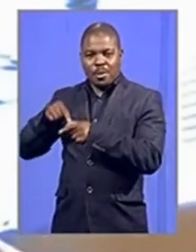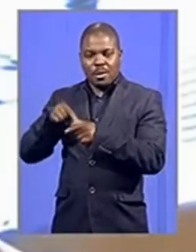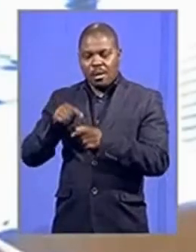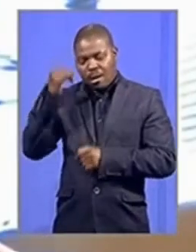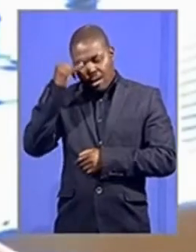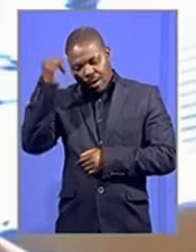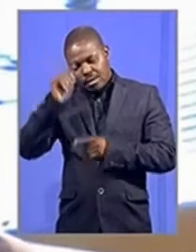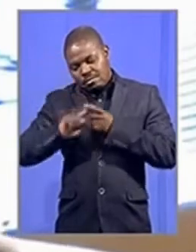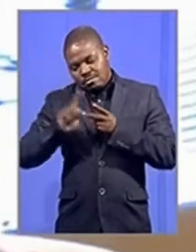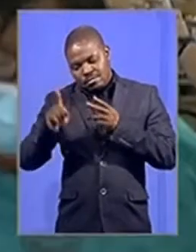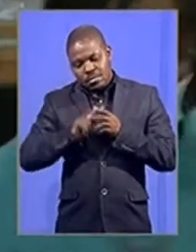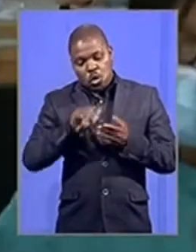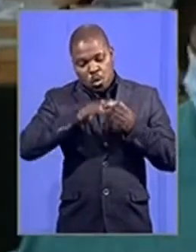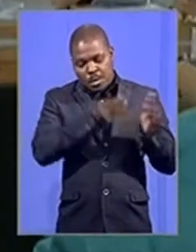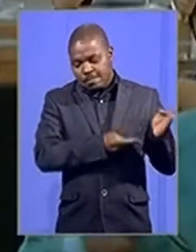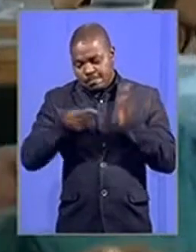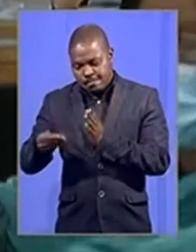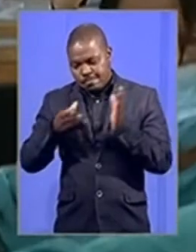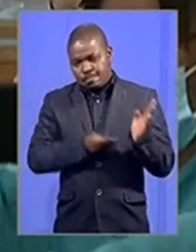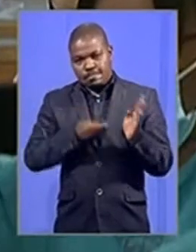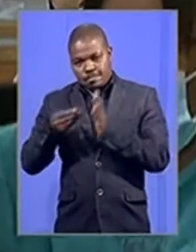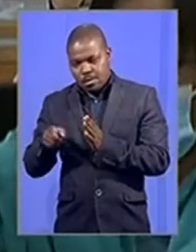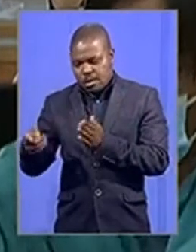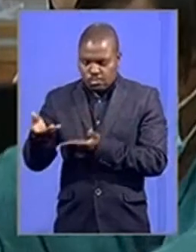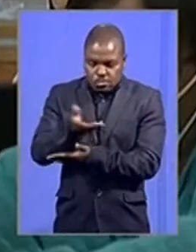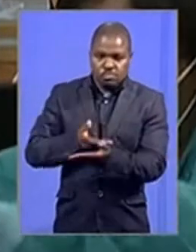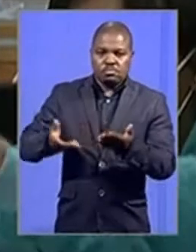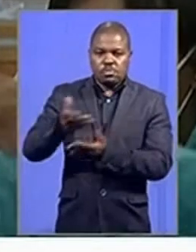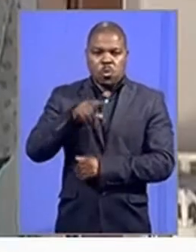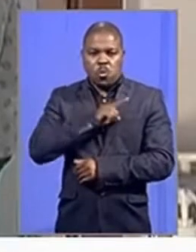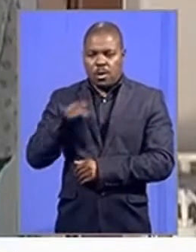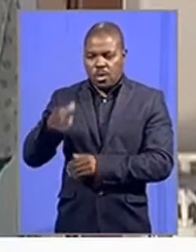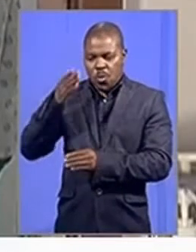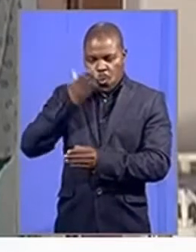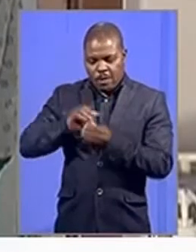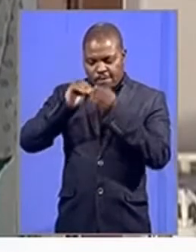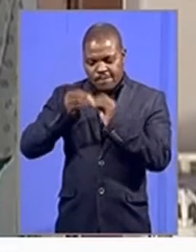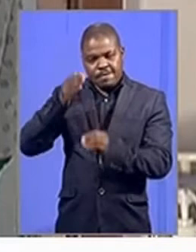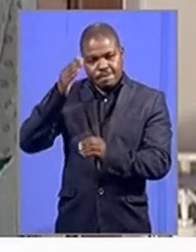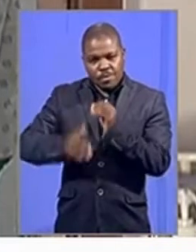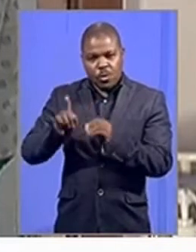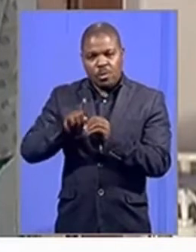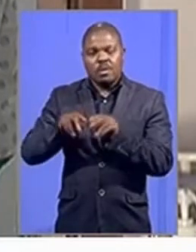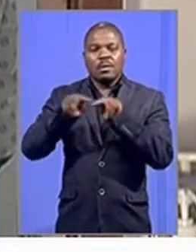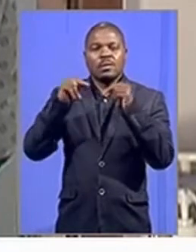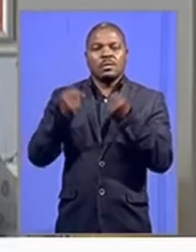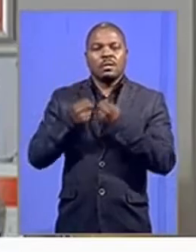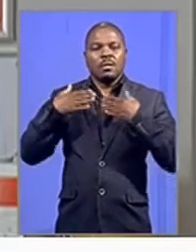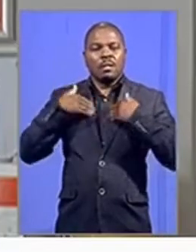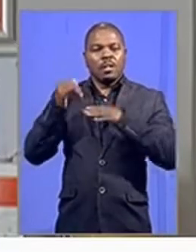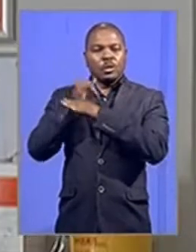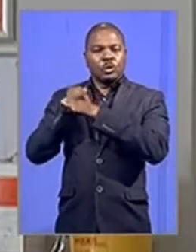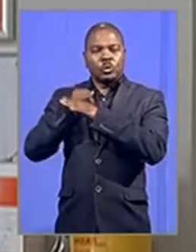ding tseo baahi ba ntseng ba tswela pele ho fana ka tsona molemong wa ho phethela setshwantsho sa inshorense ya naha ya bophelo e